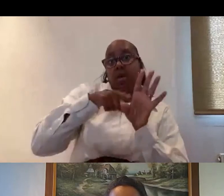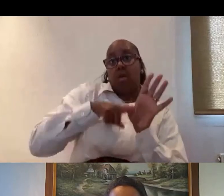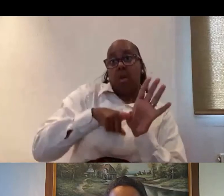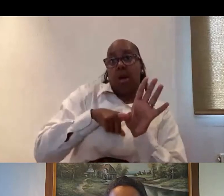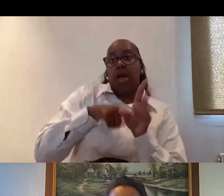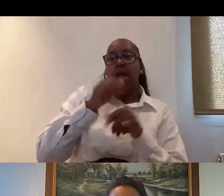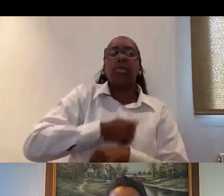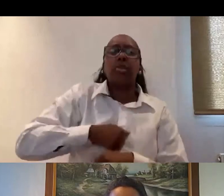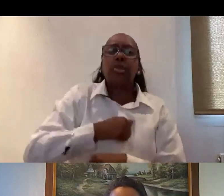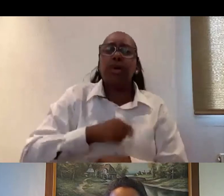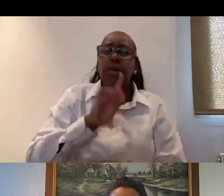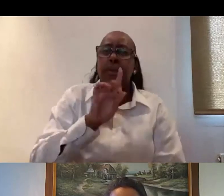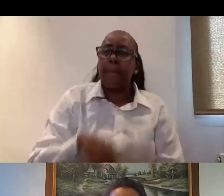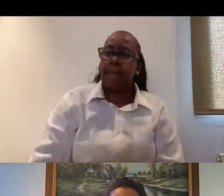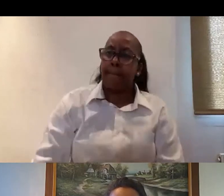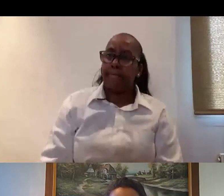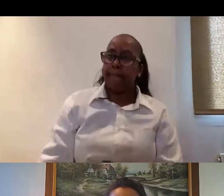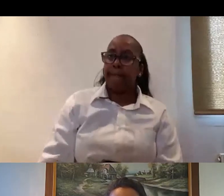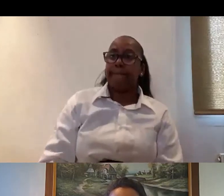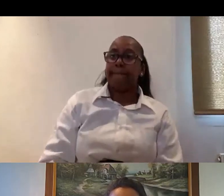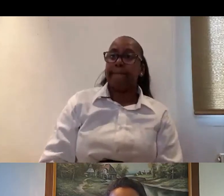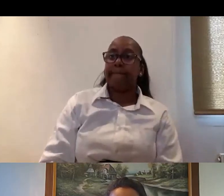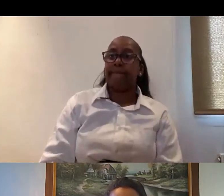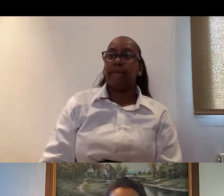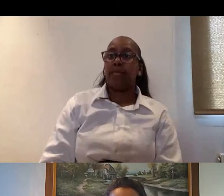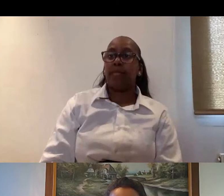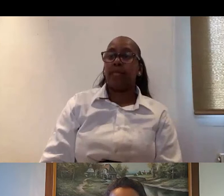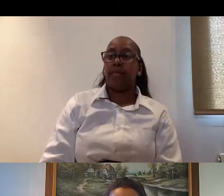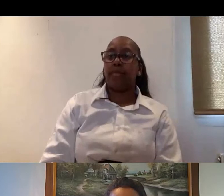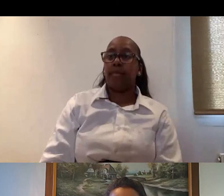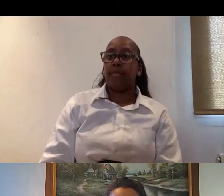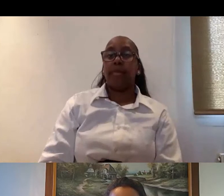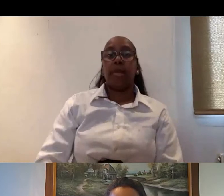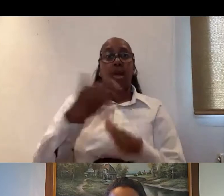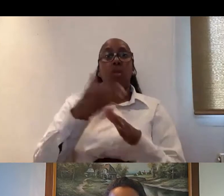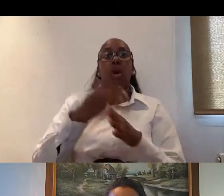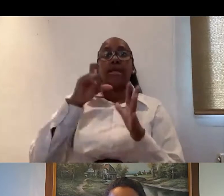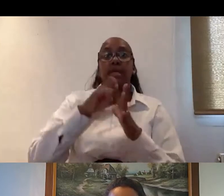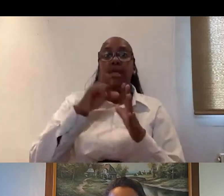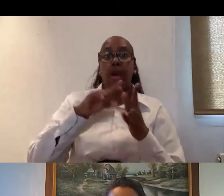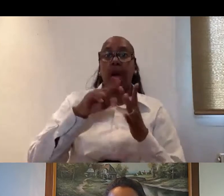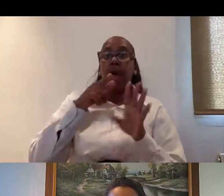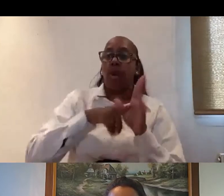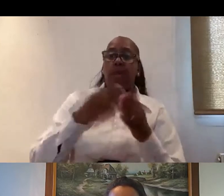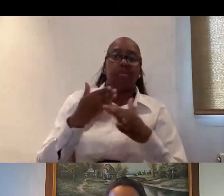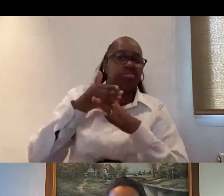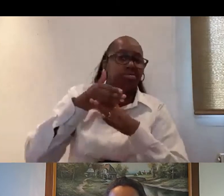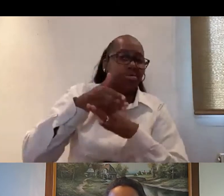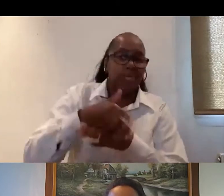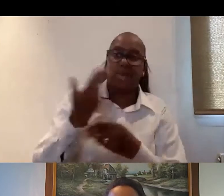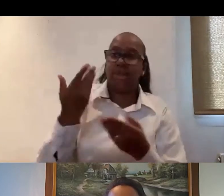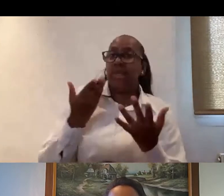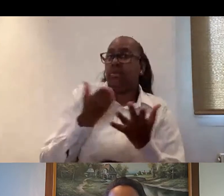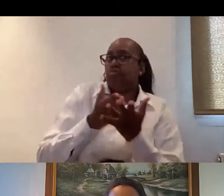Sorry, I'm just going to shut my laptop and repeating back at myself, sorry. So yeah, I work in the DIY sector, which is really busy. It has been through COVID,